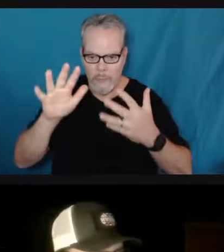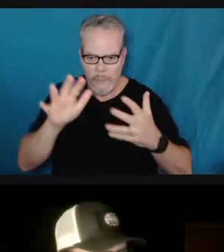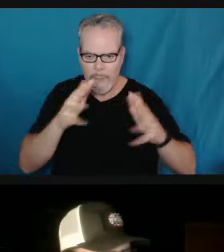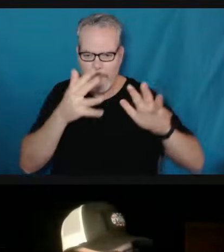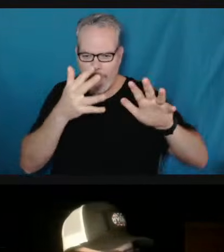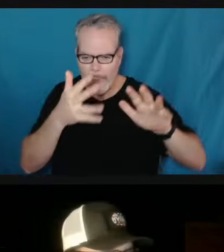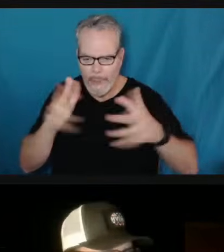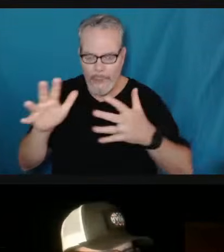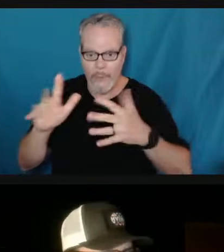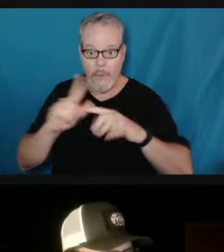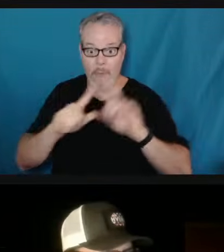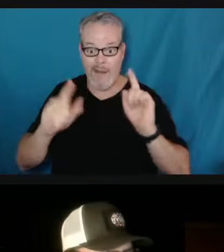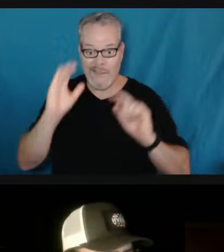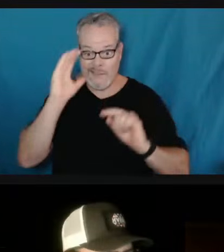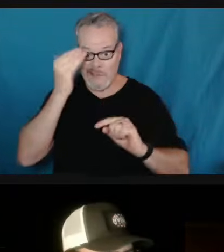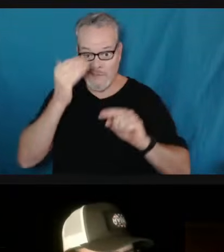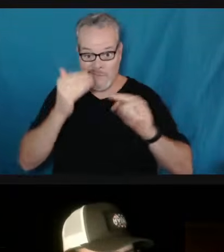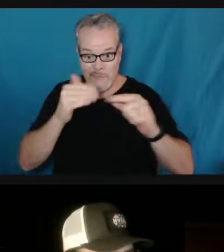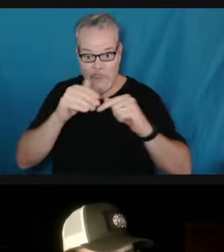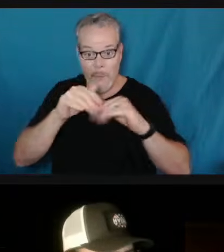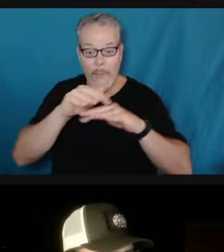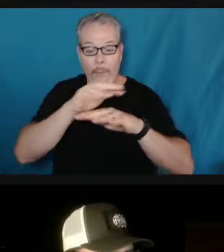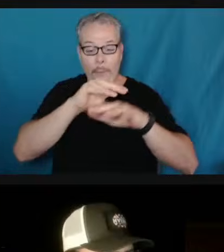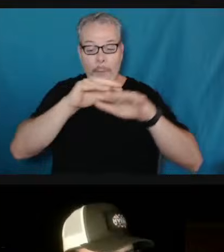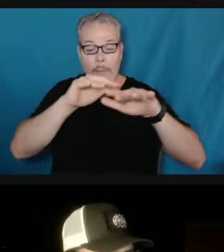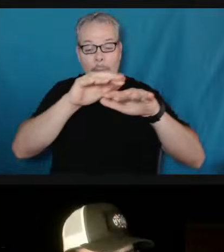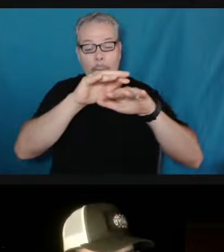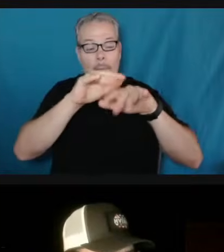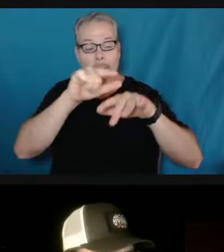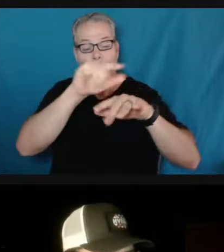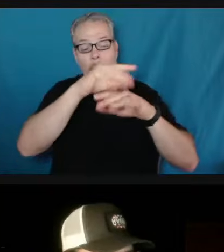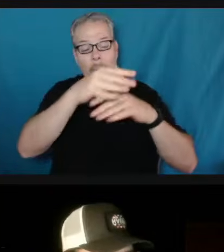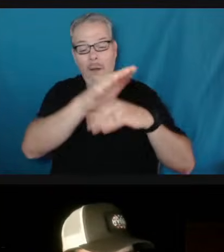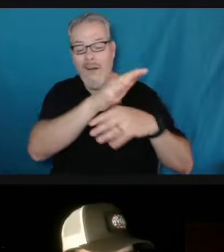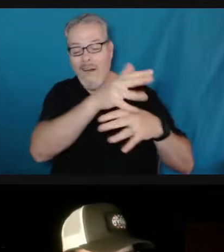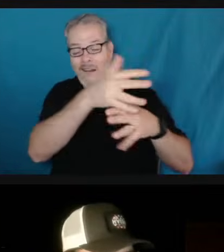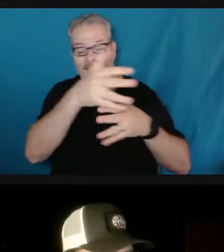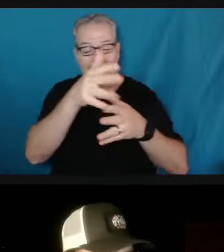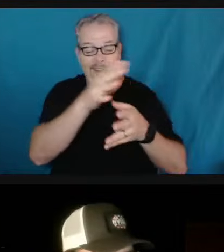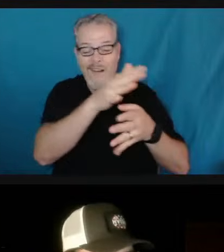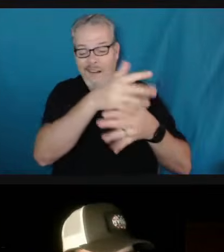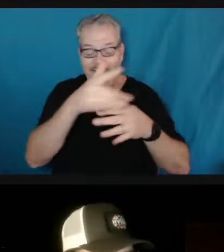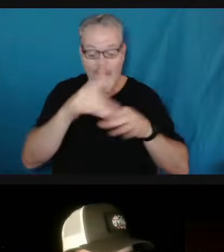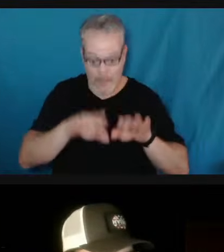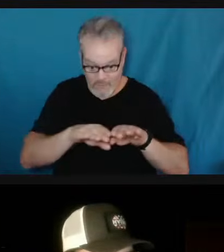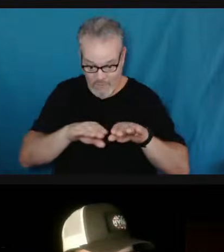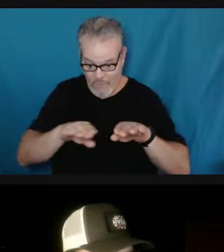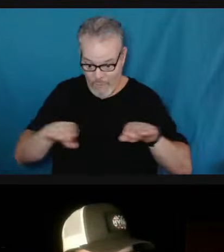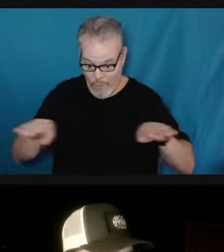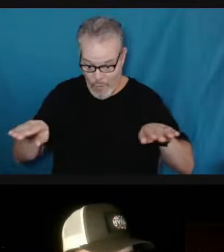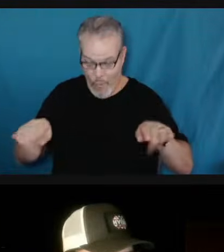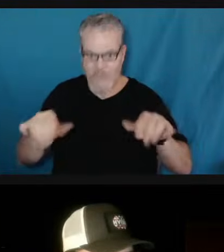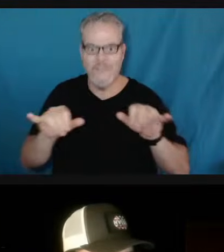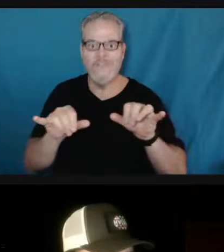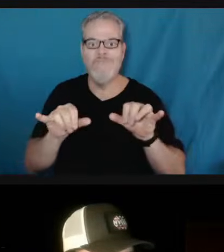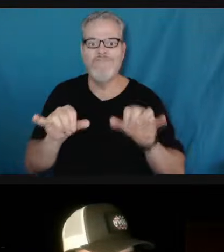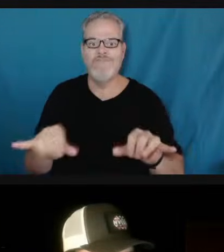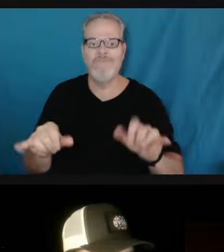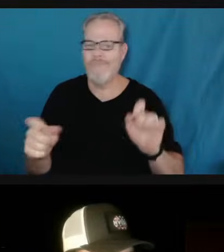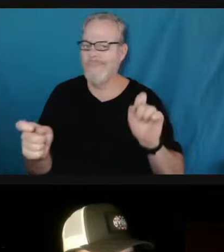is swirling around there, back and forth, but no changes anywhere on a crater floor that are evident from